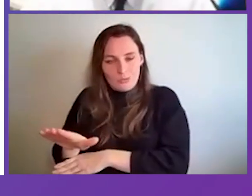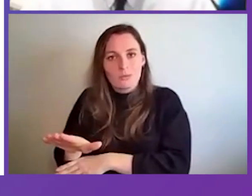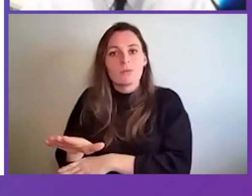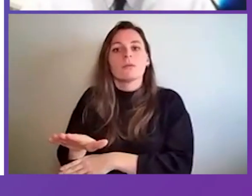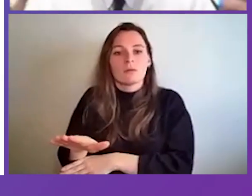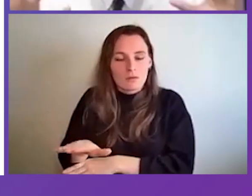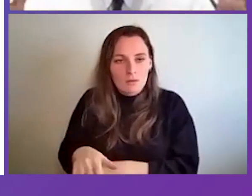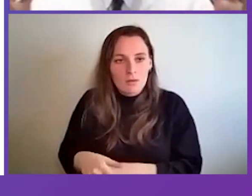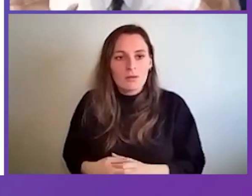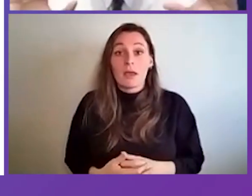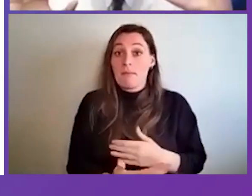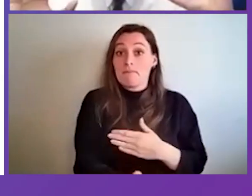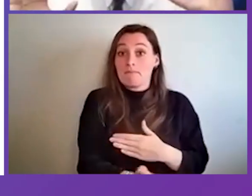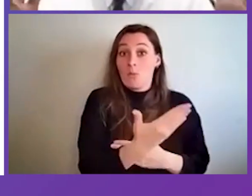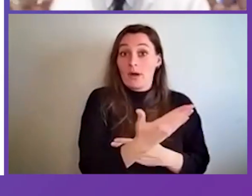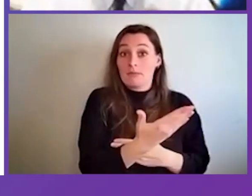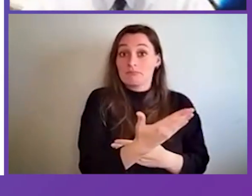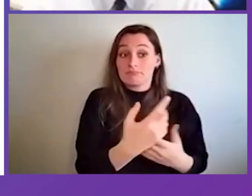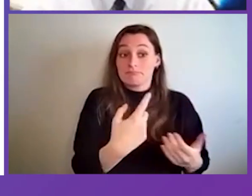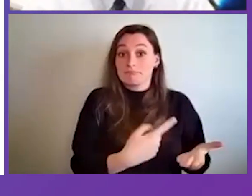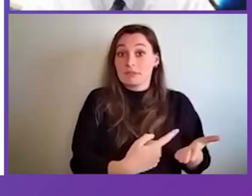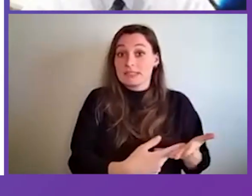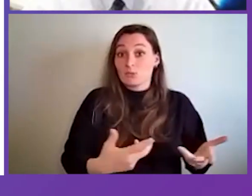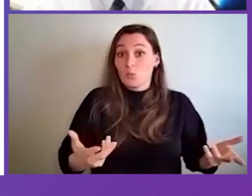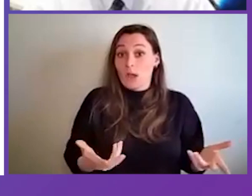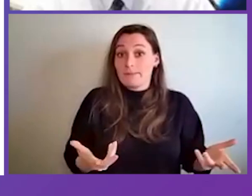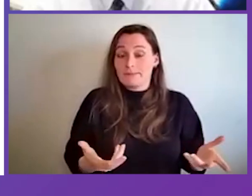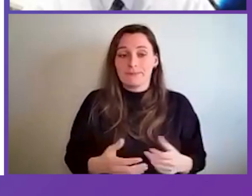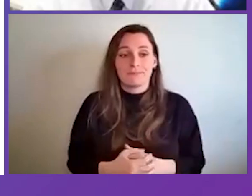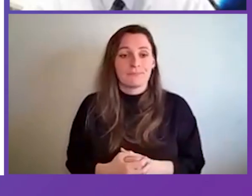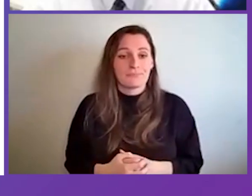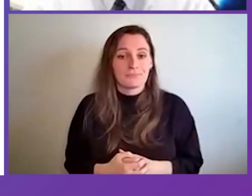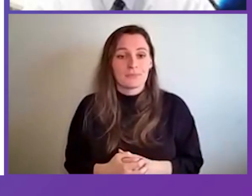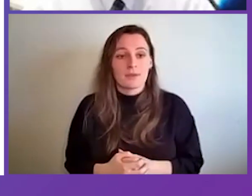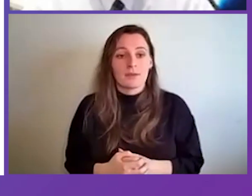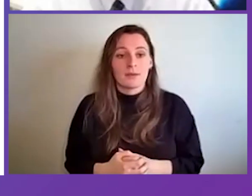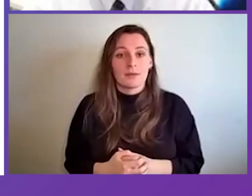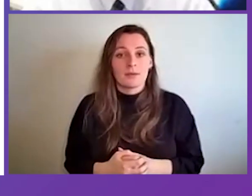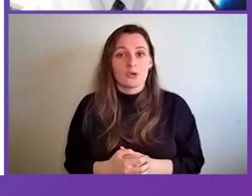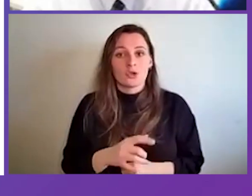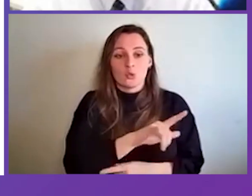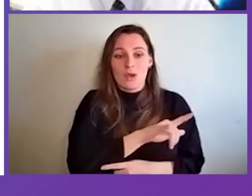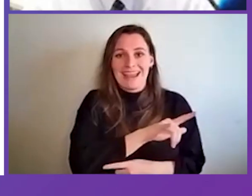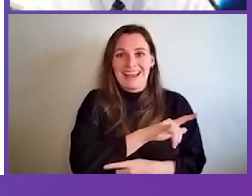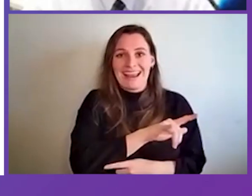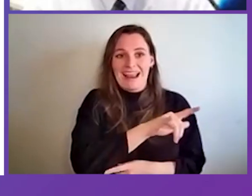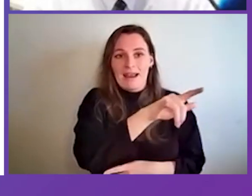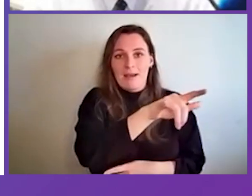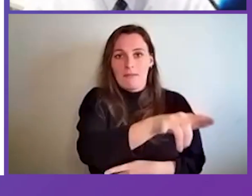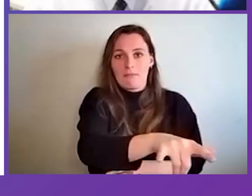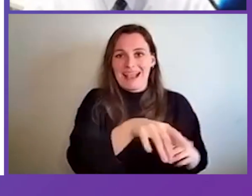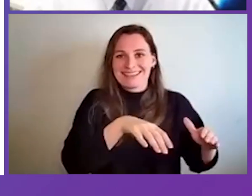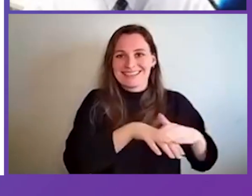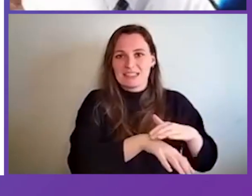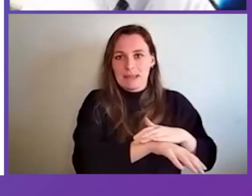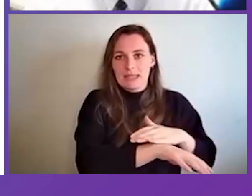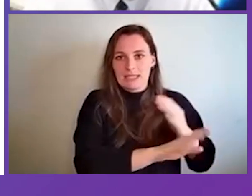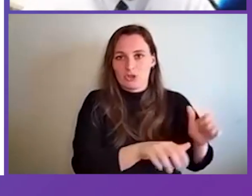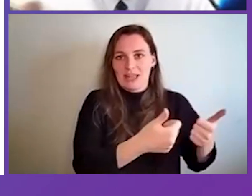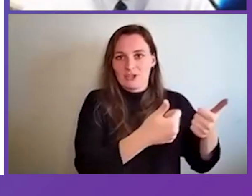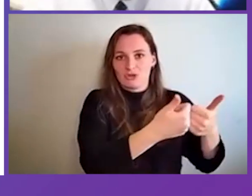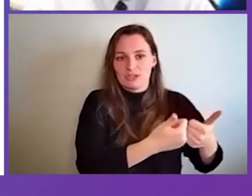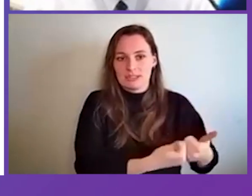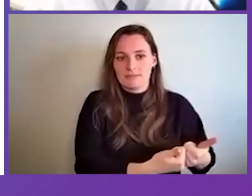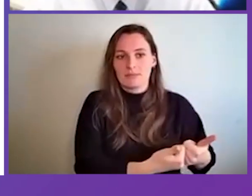broadly on issues with and challenges with air travel accessibility. So that I've listed a few